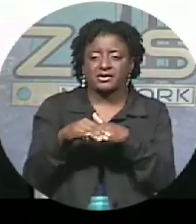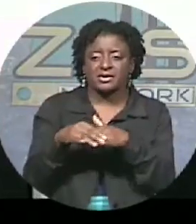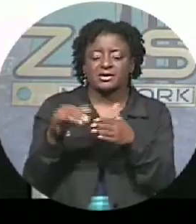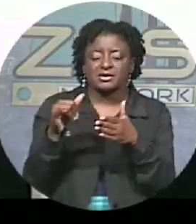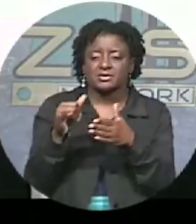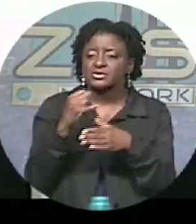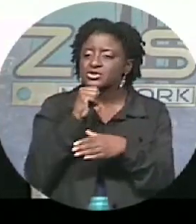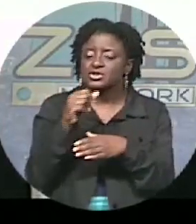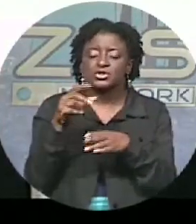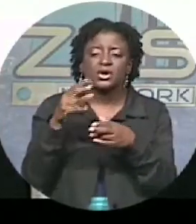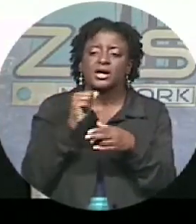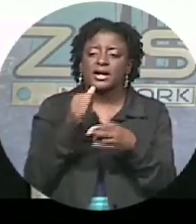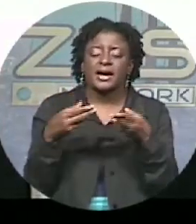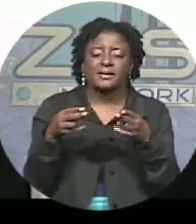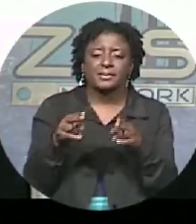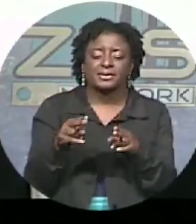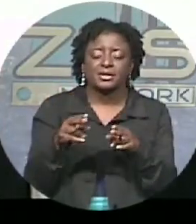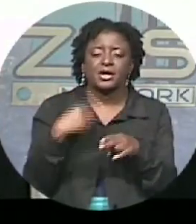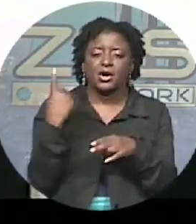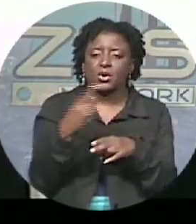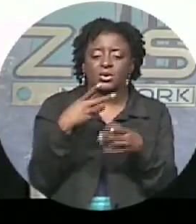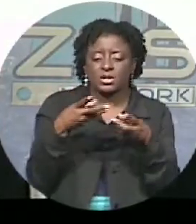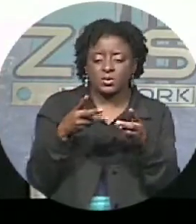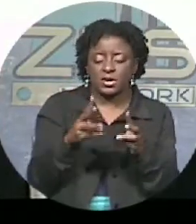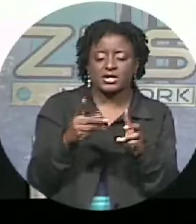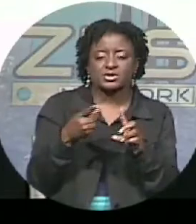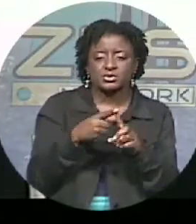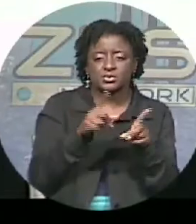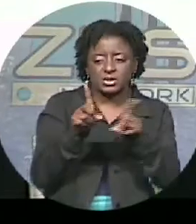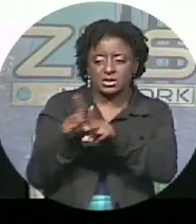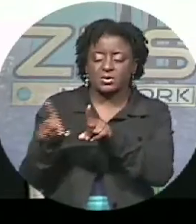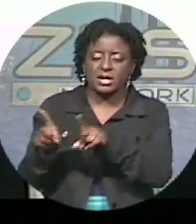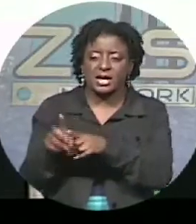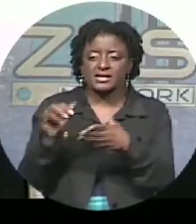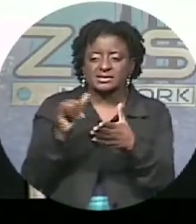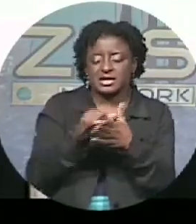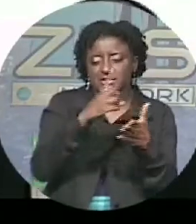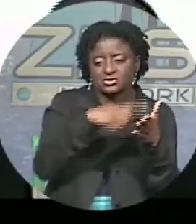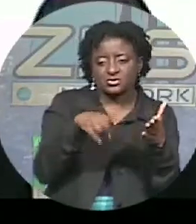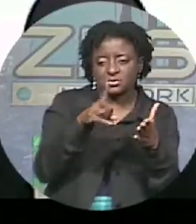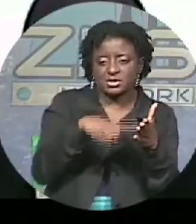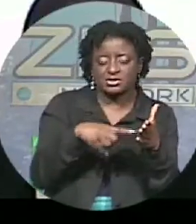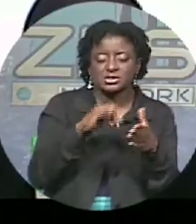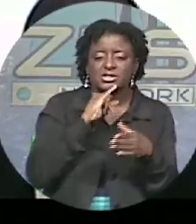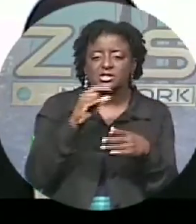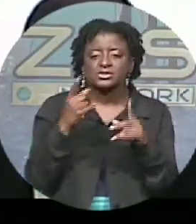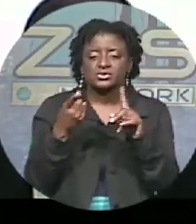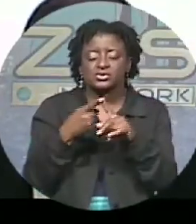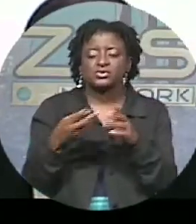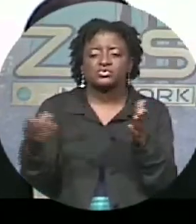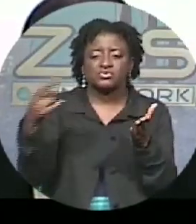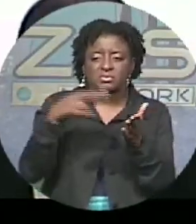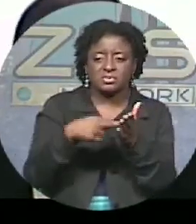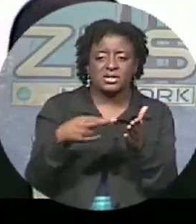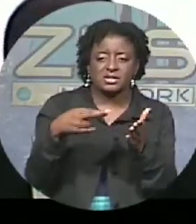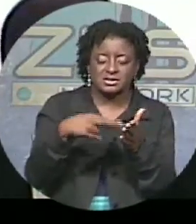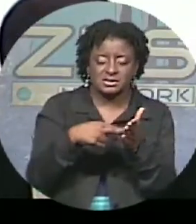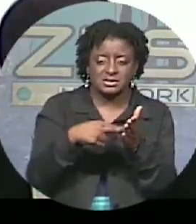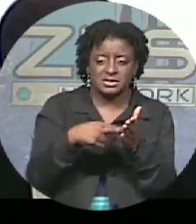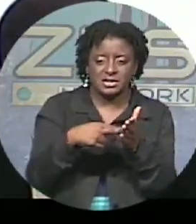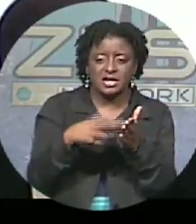that the only way to equalize that discrimination under the Constitution is to repeat that discrimination and